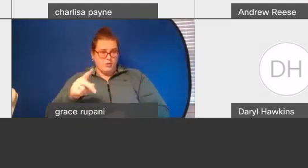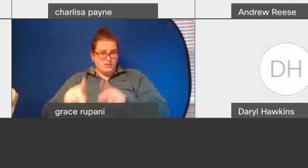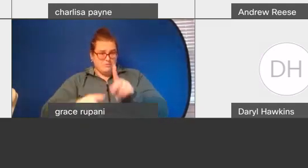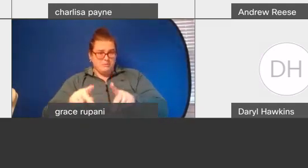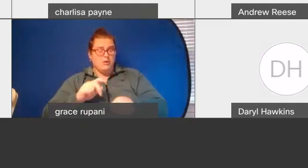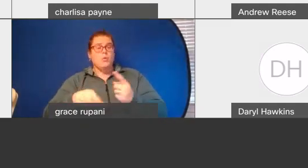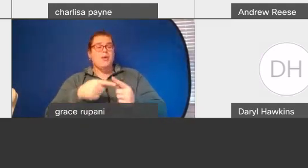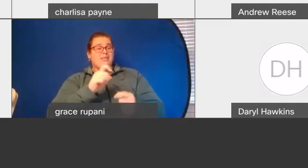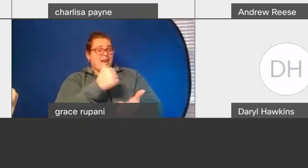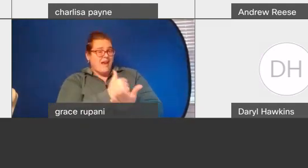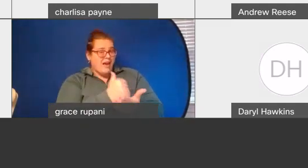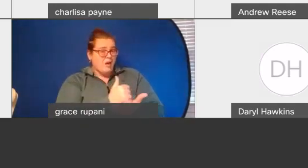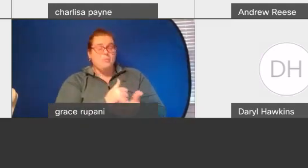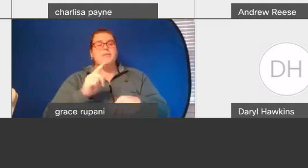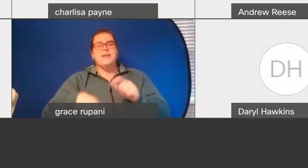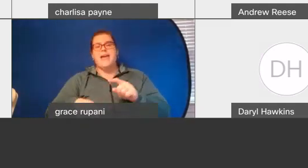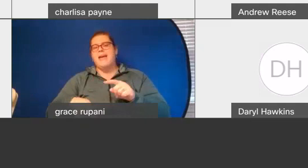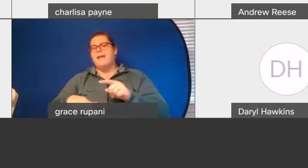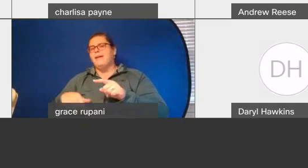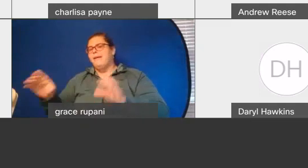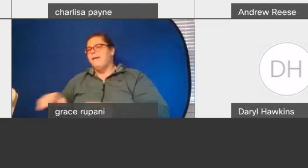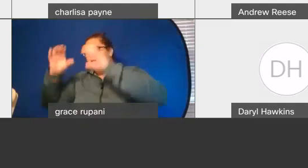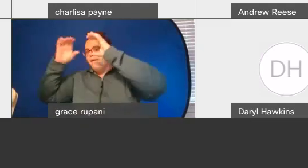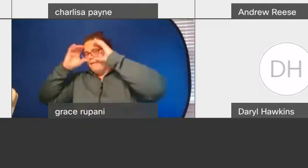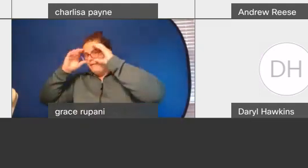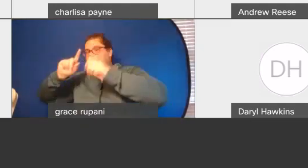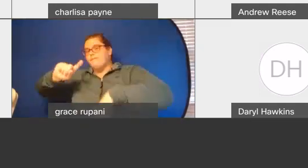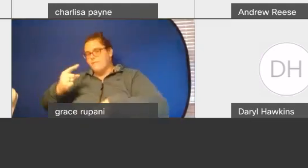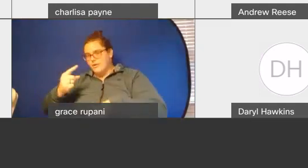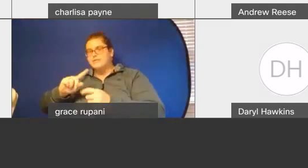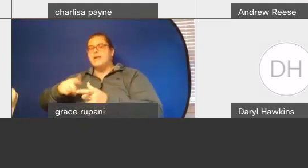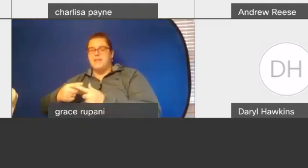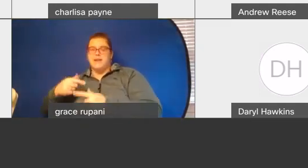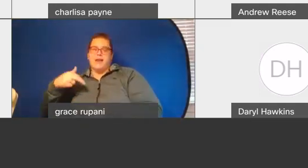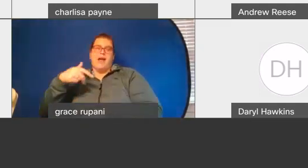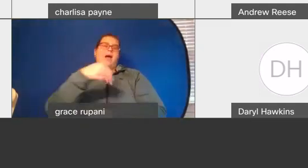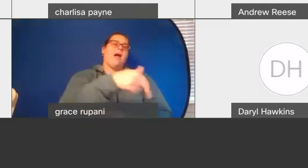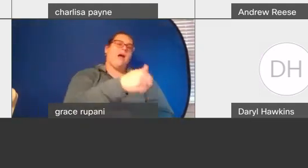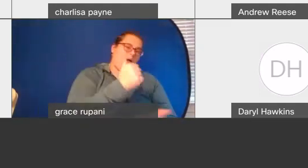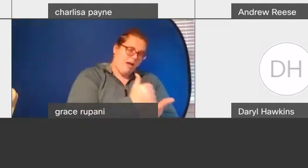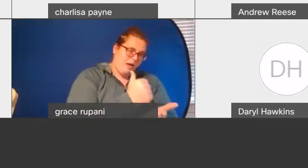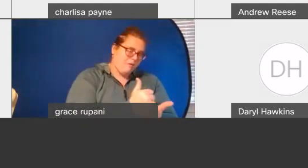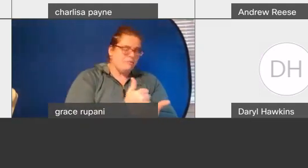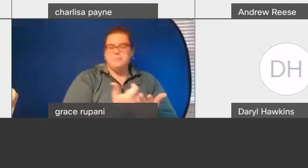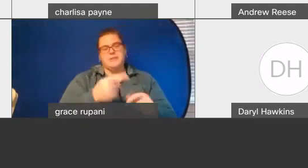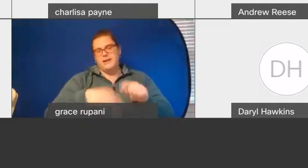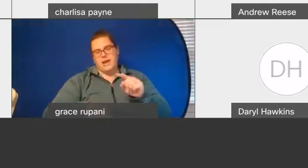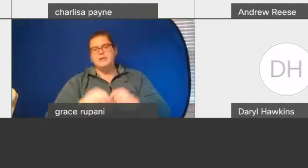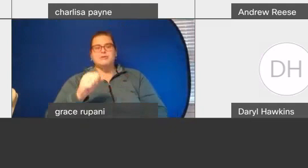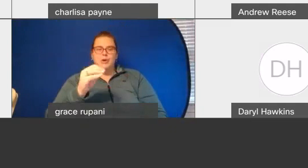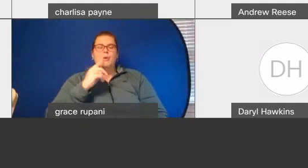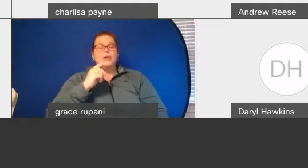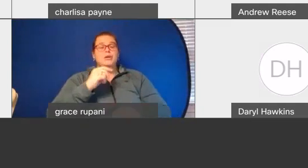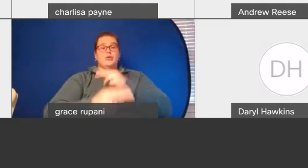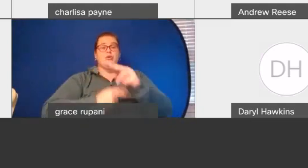help, they will help first before putting on the appropriate PPE. So universal masking and universal eye protection really